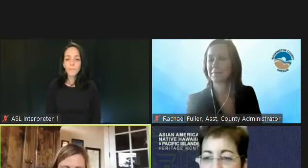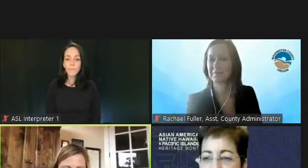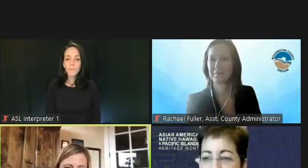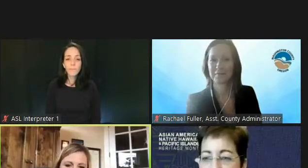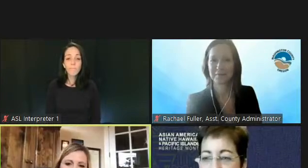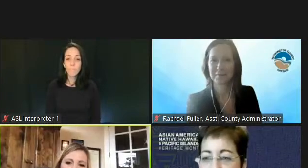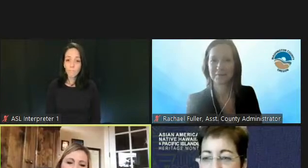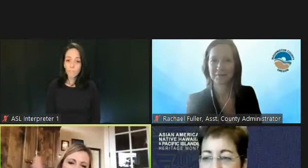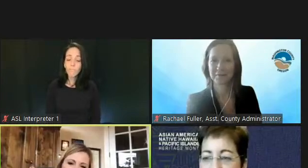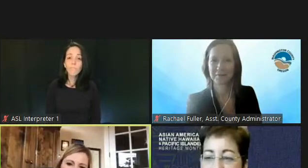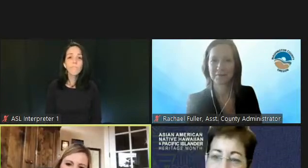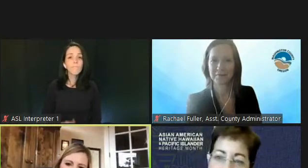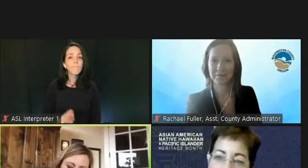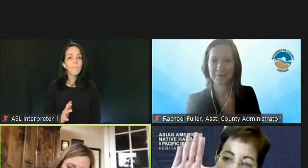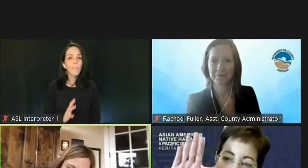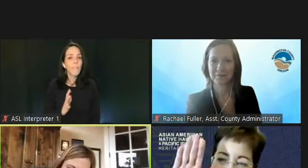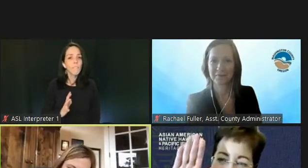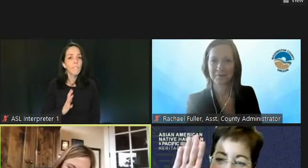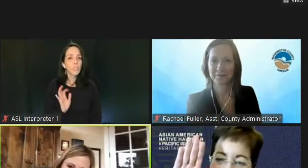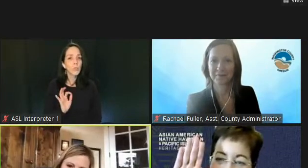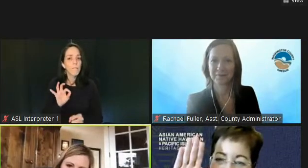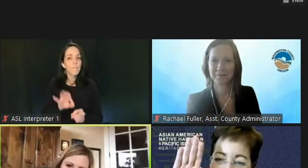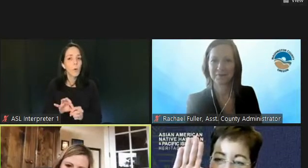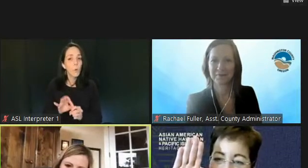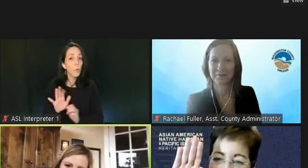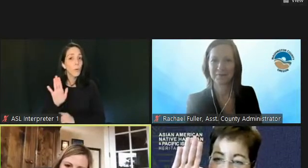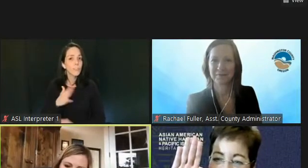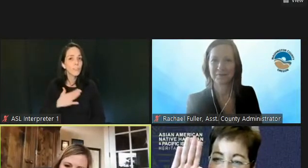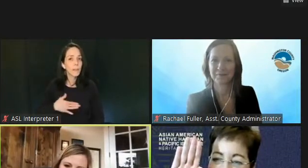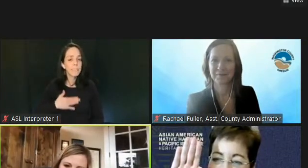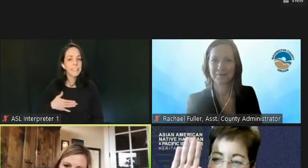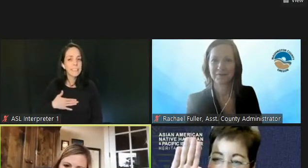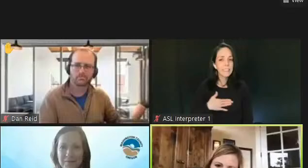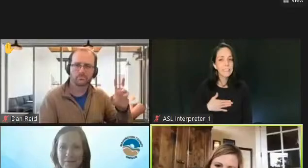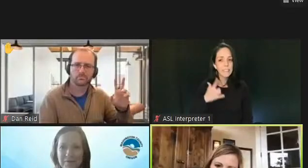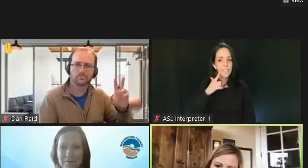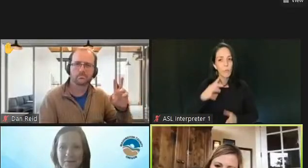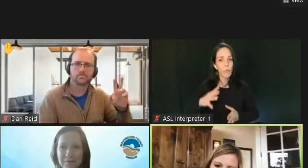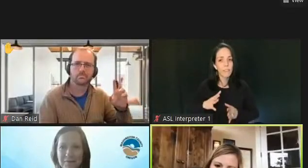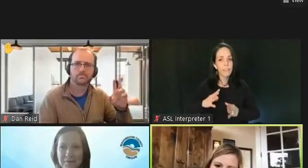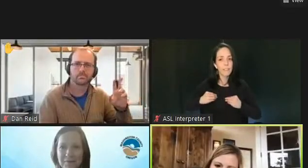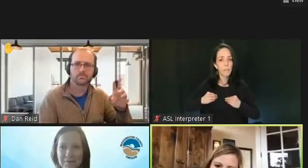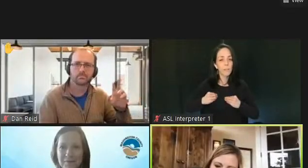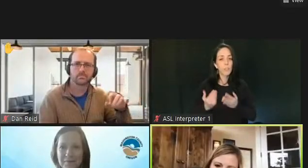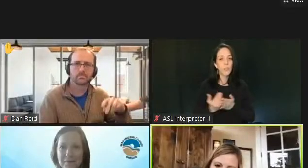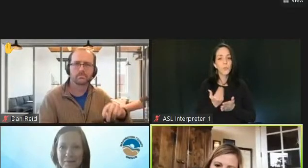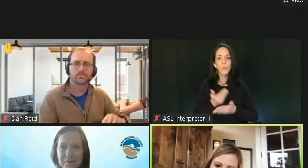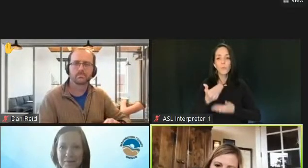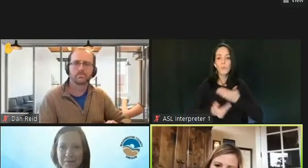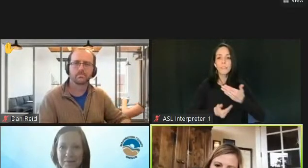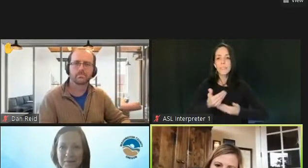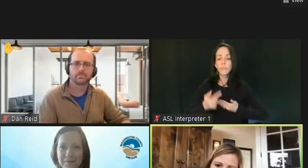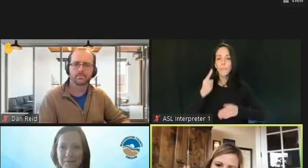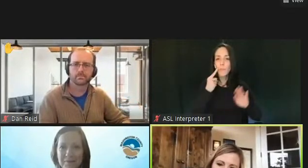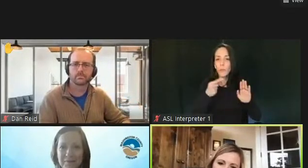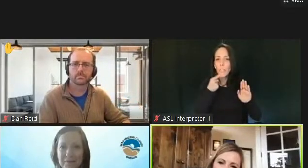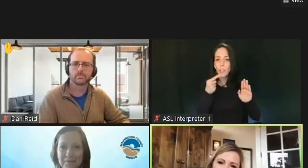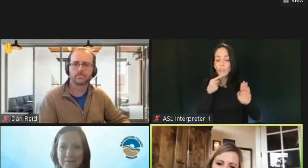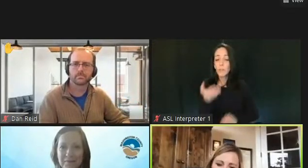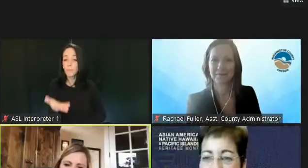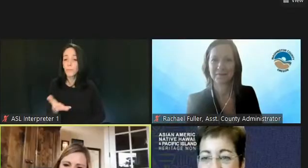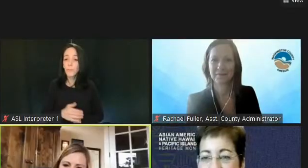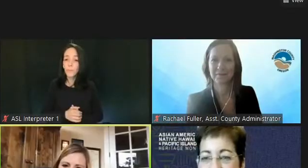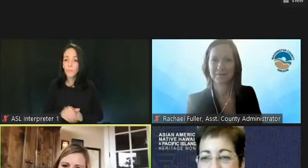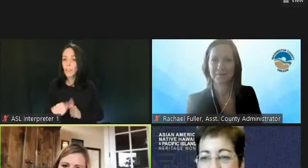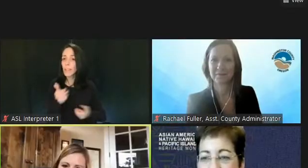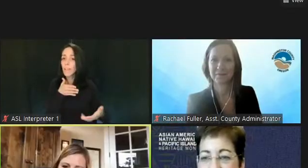Then our official vote, if you raise your hand for adoption of the procedures. And any nays,